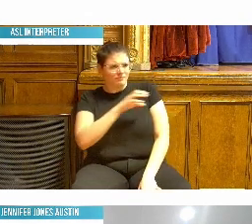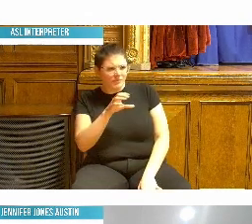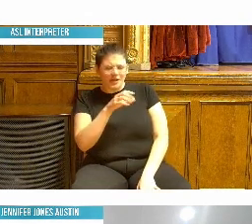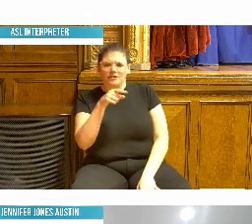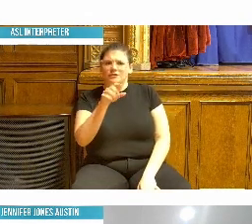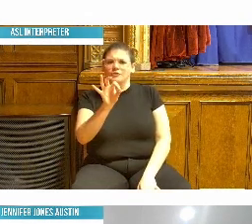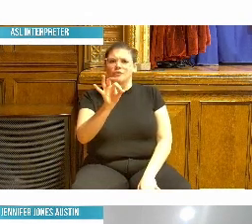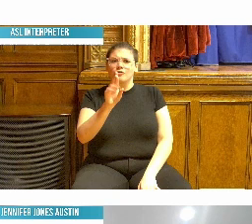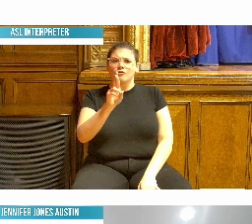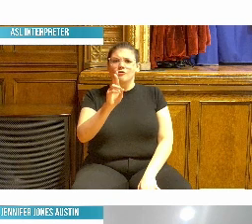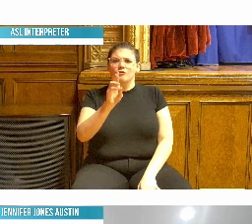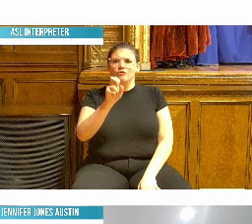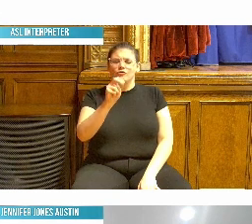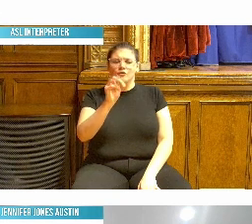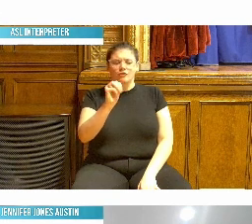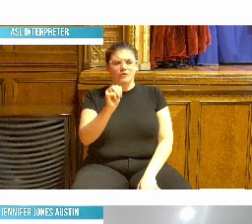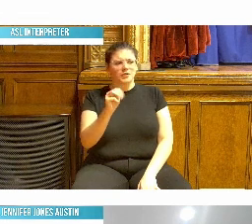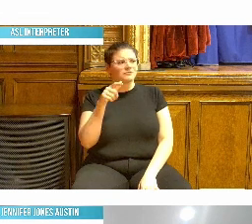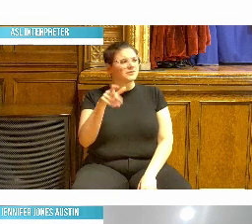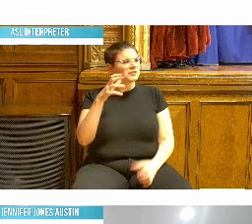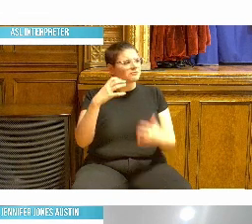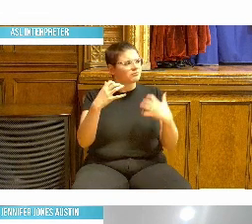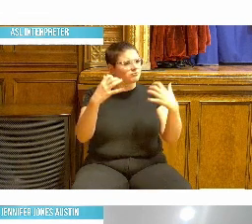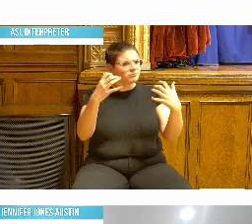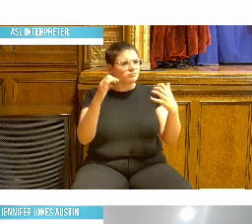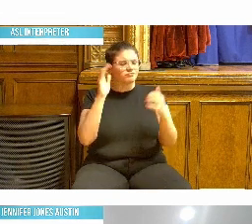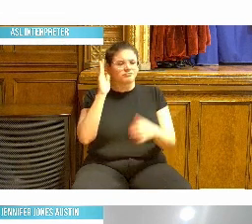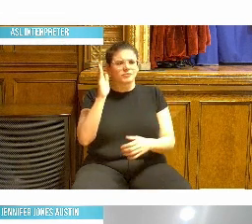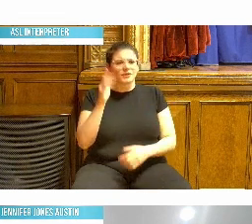forum hearing that will drive our work forward.